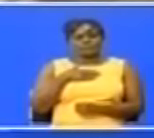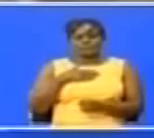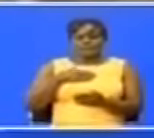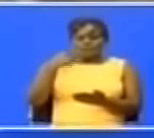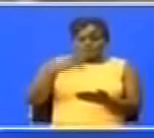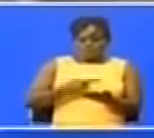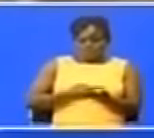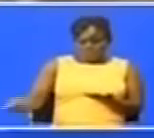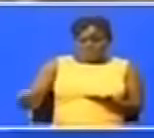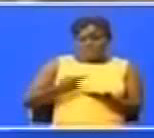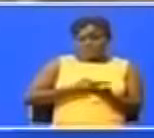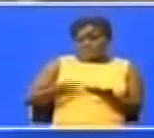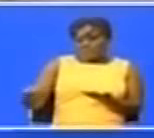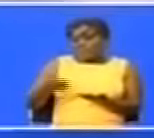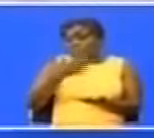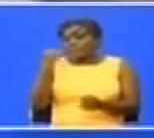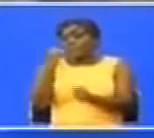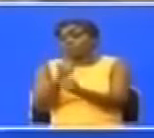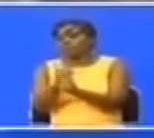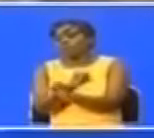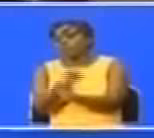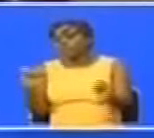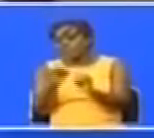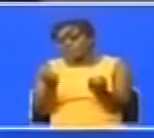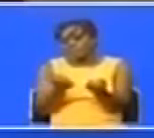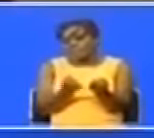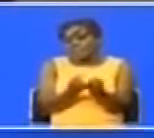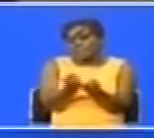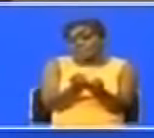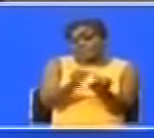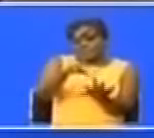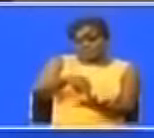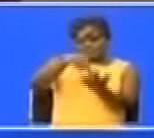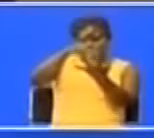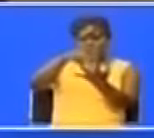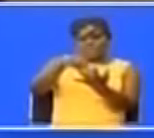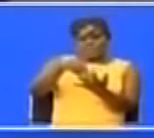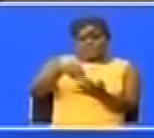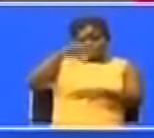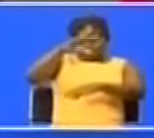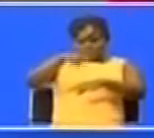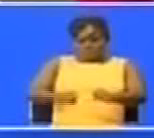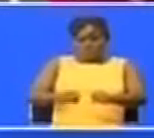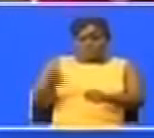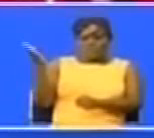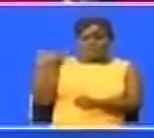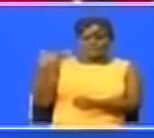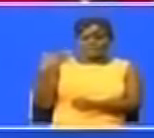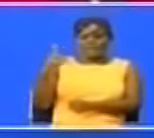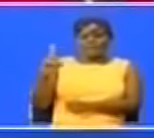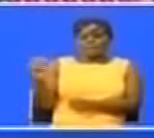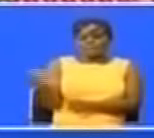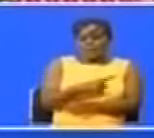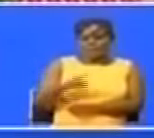ya wiki tuwe tunafanya usafi namna hiyo, hasa kila Jumamosi. Magufuli, who clinched the presidency last month in a